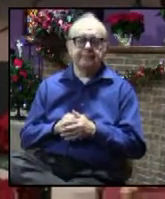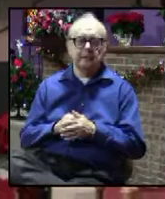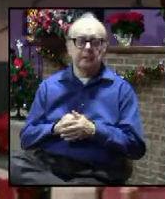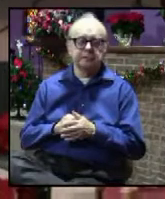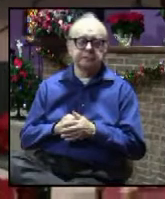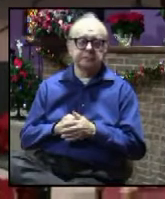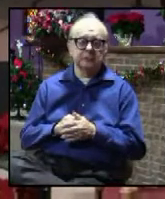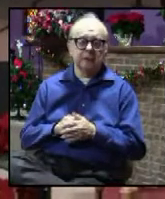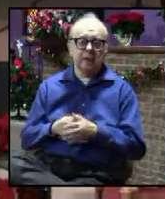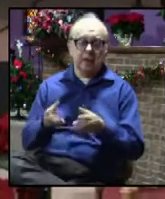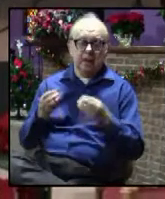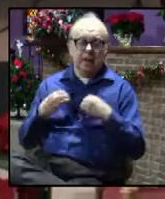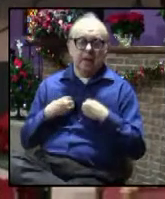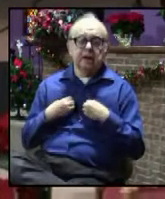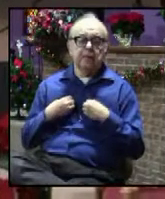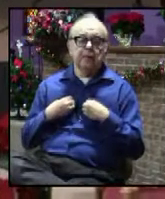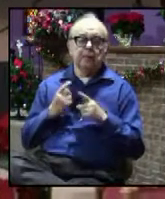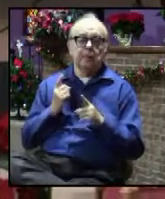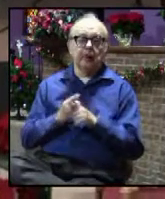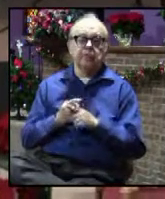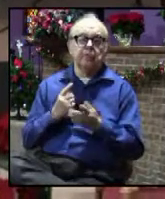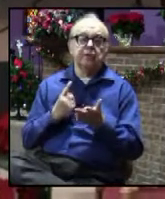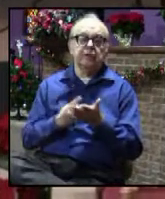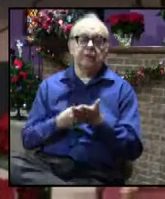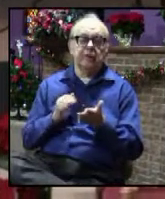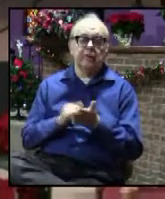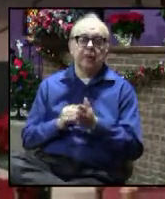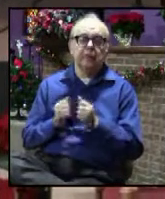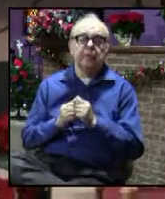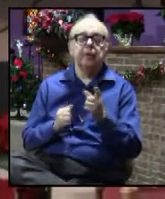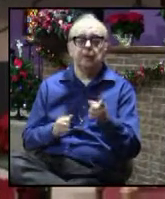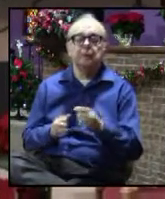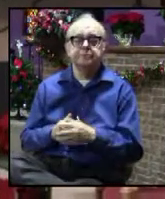But give me the right to discuss it with you.